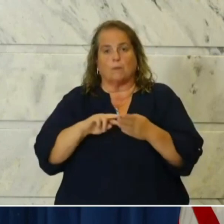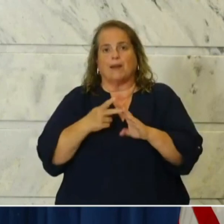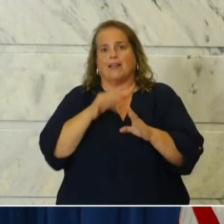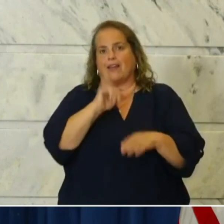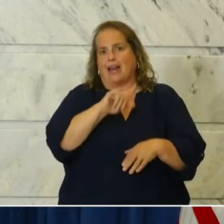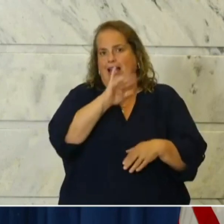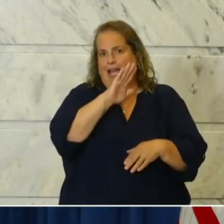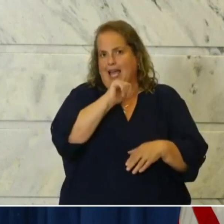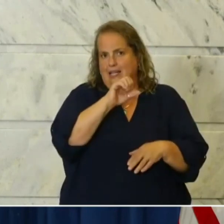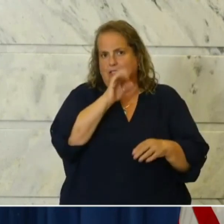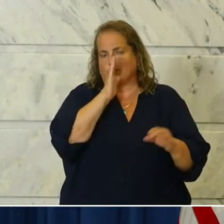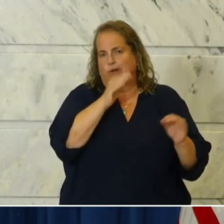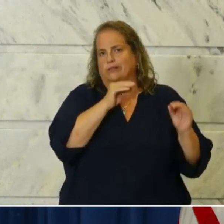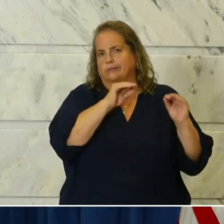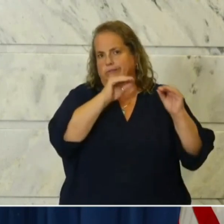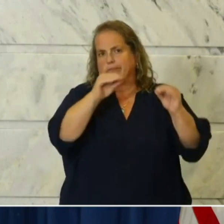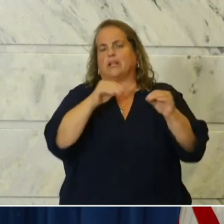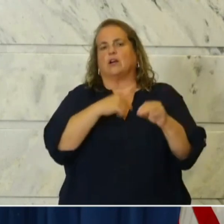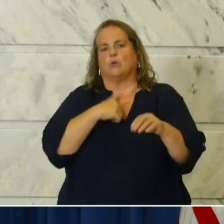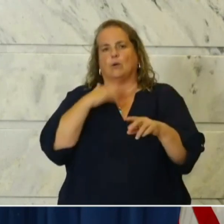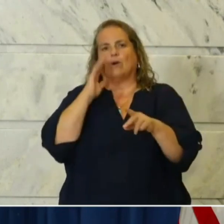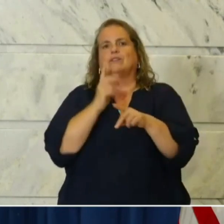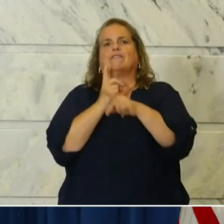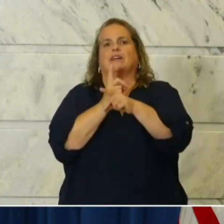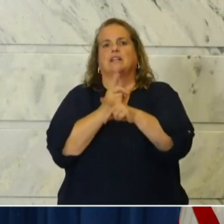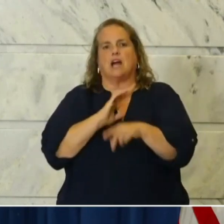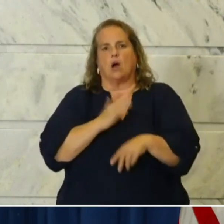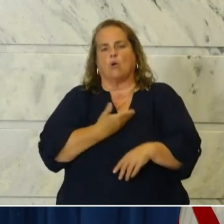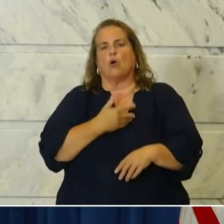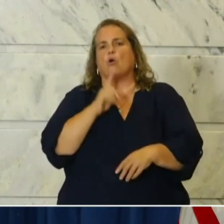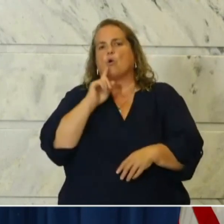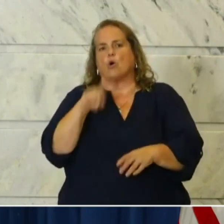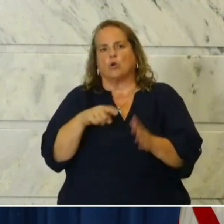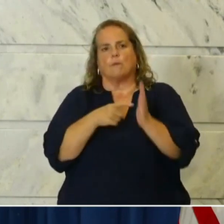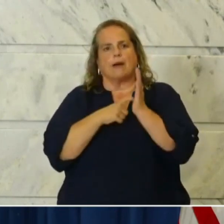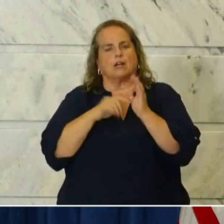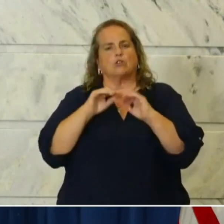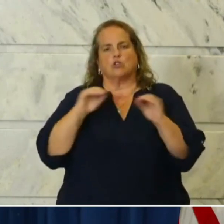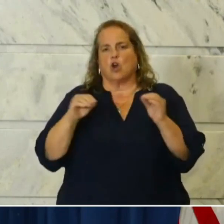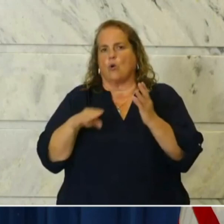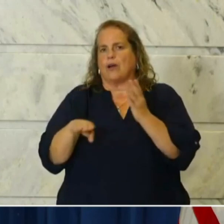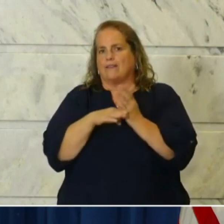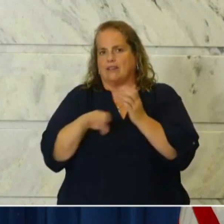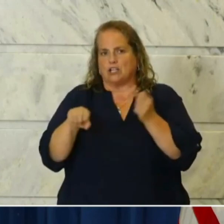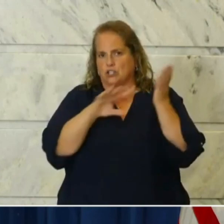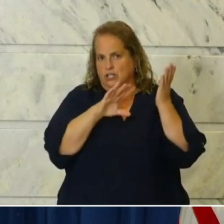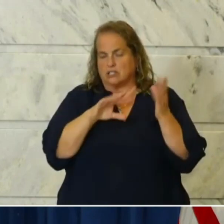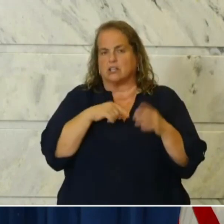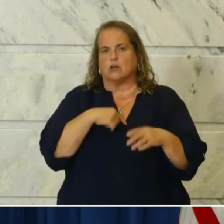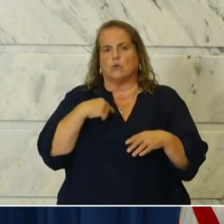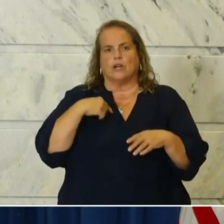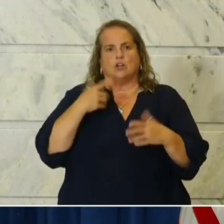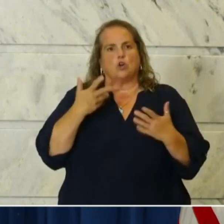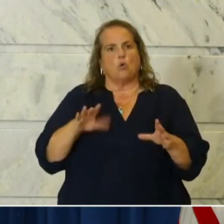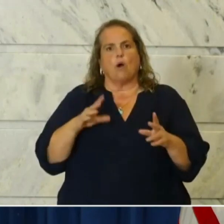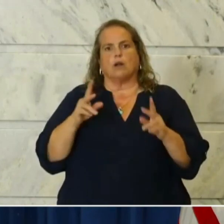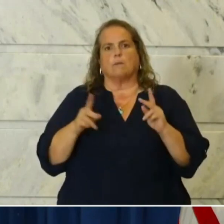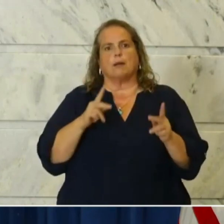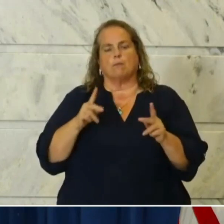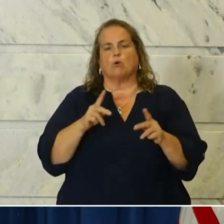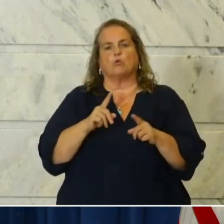move forward, and we will defend our order that we believe prevents people from carrying